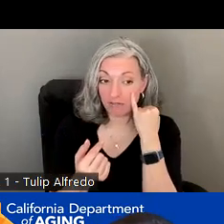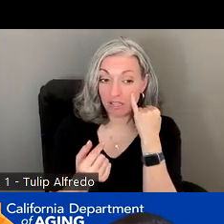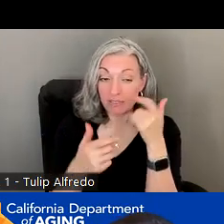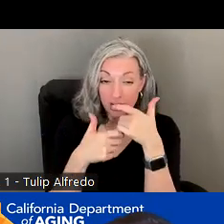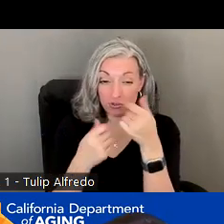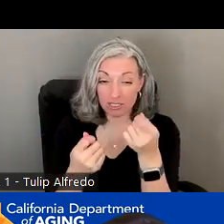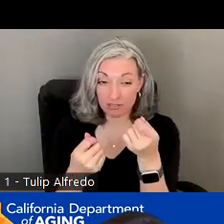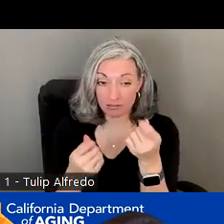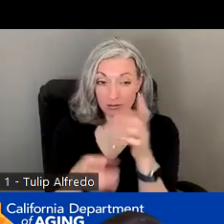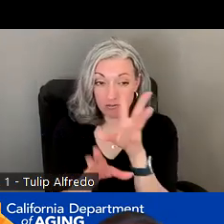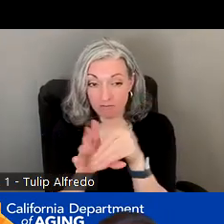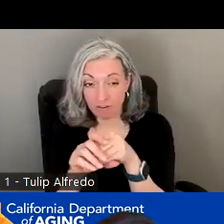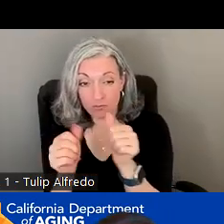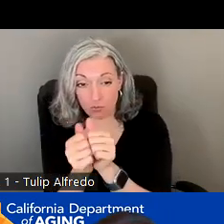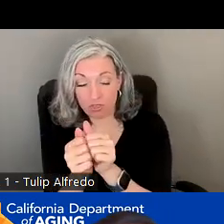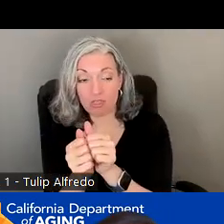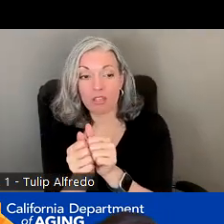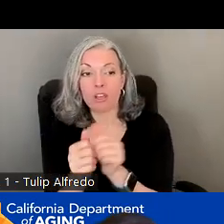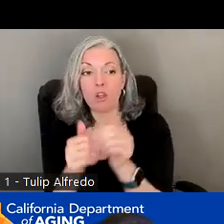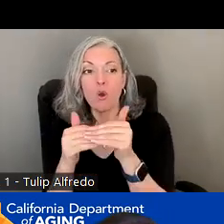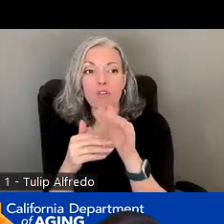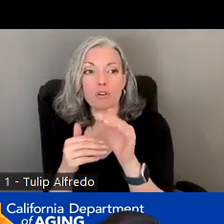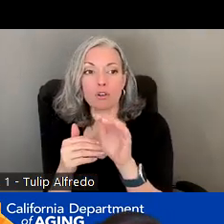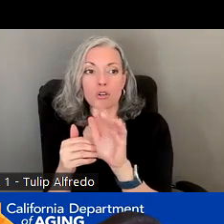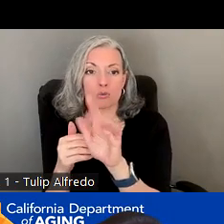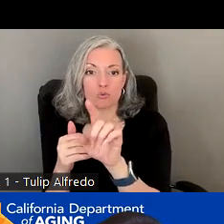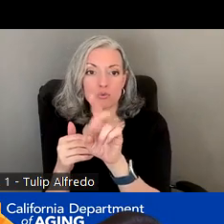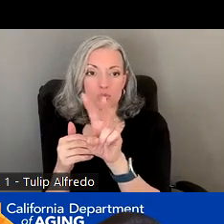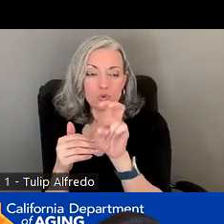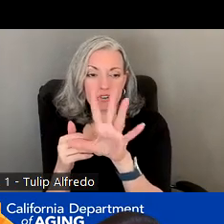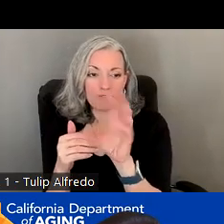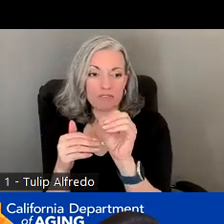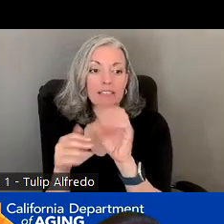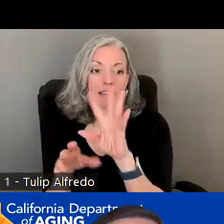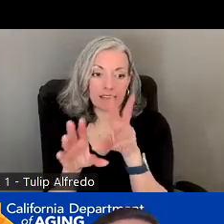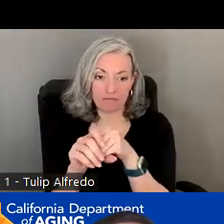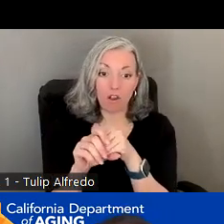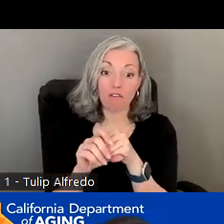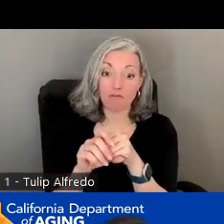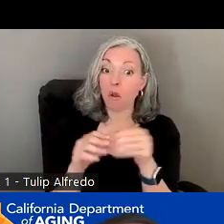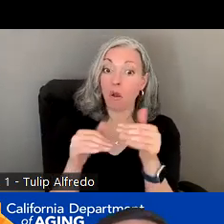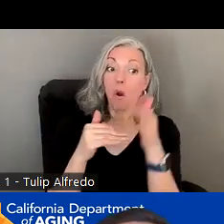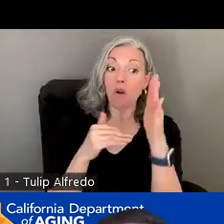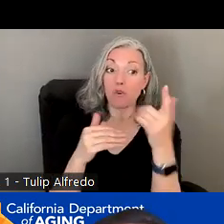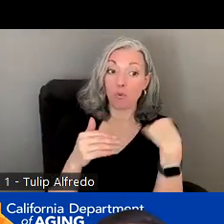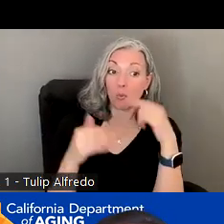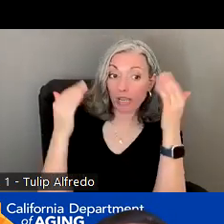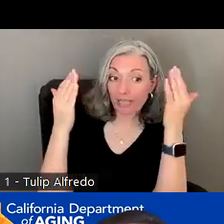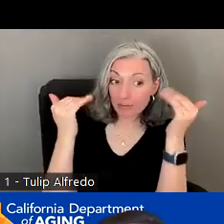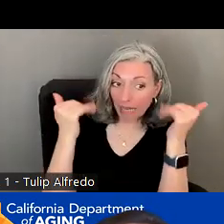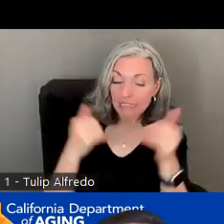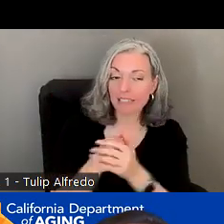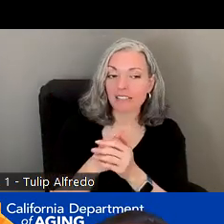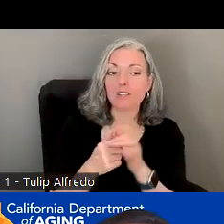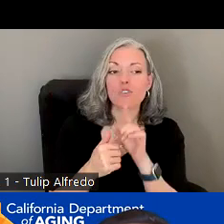joining a focus group. And over 350 folks have expressed interest, which is more than we expected. And Angie Prone, who's a very